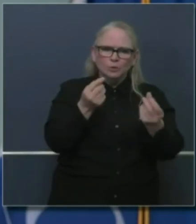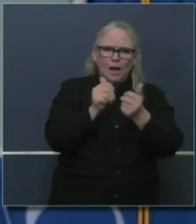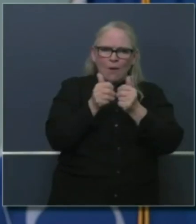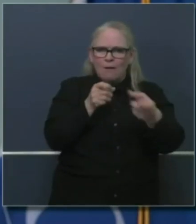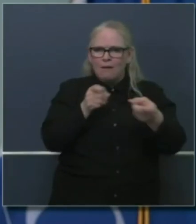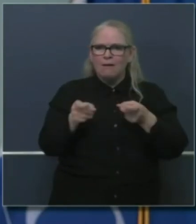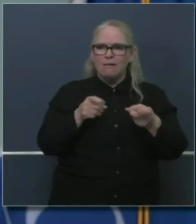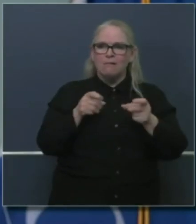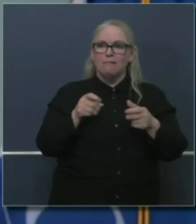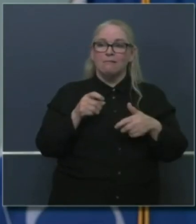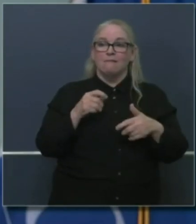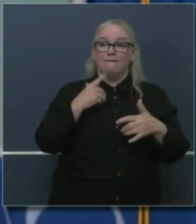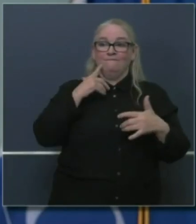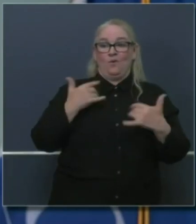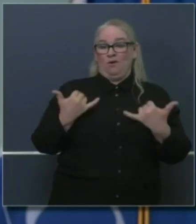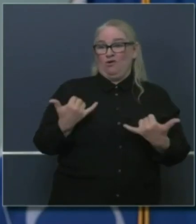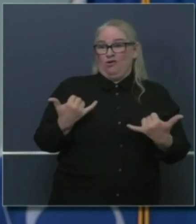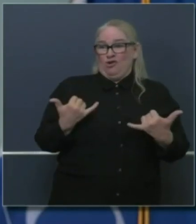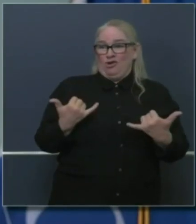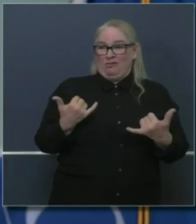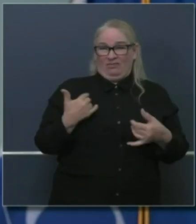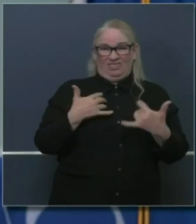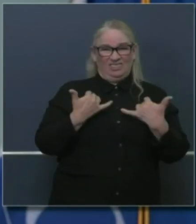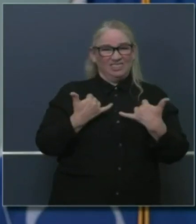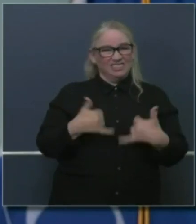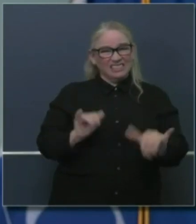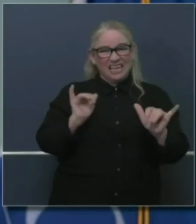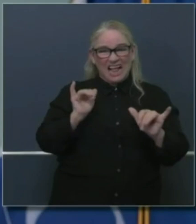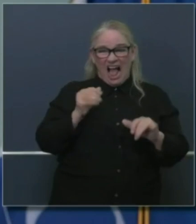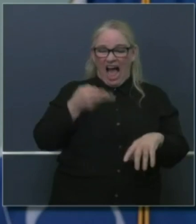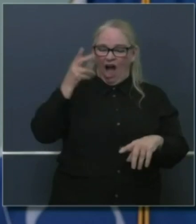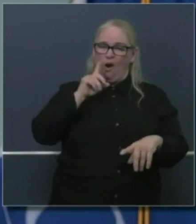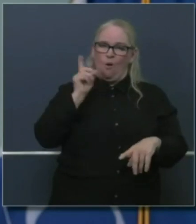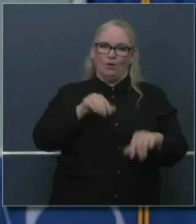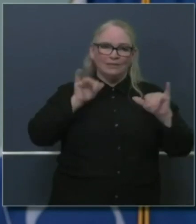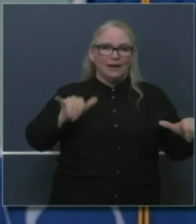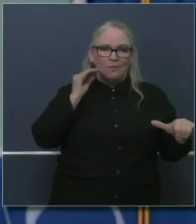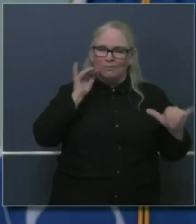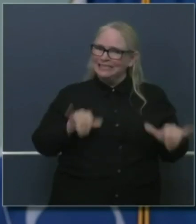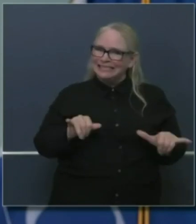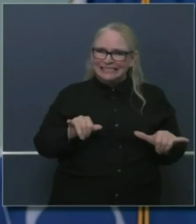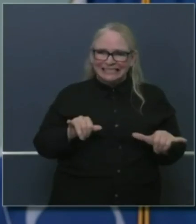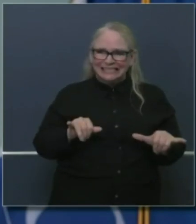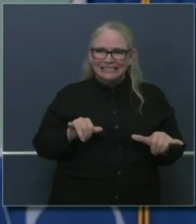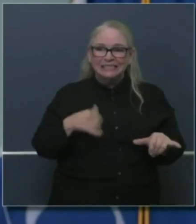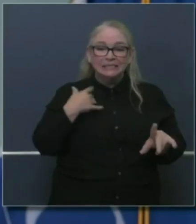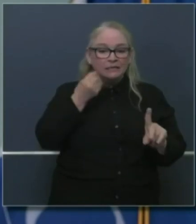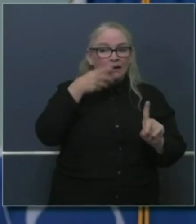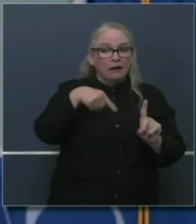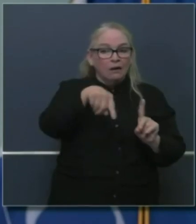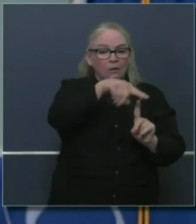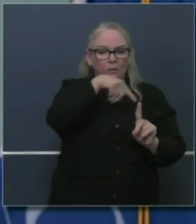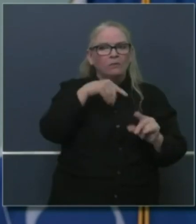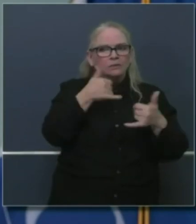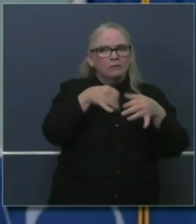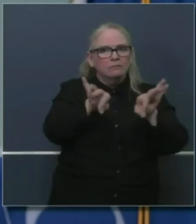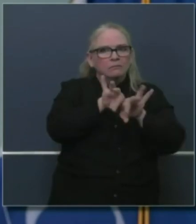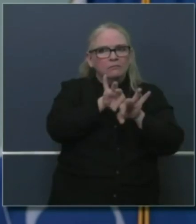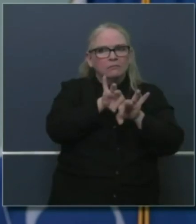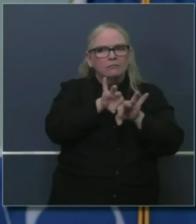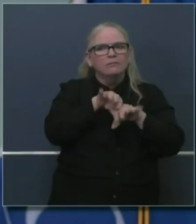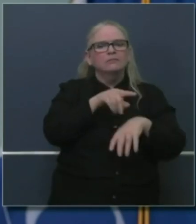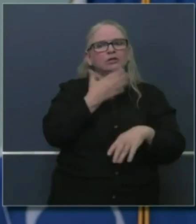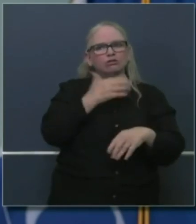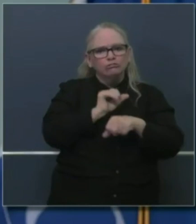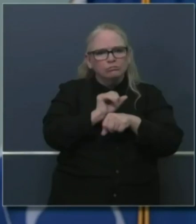current phase 1, that they can continue as essential the incredible work that they do serving